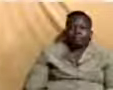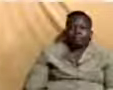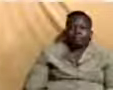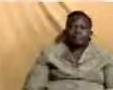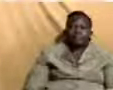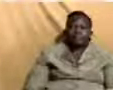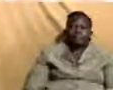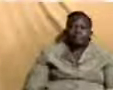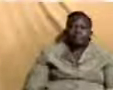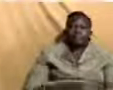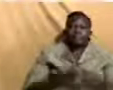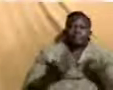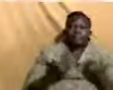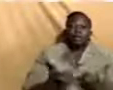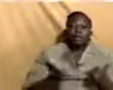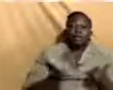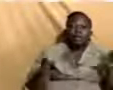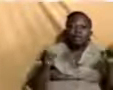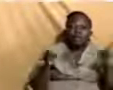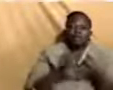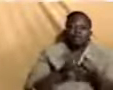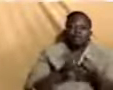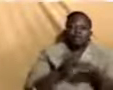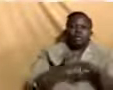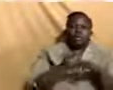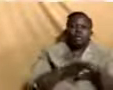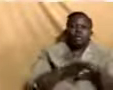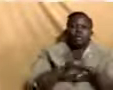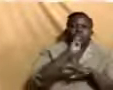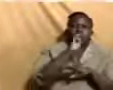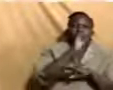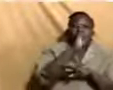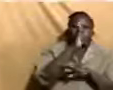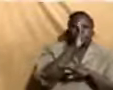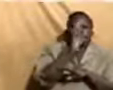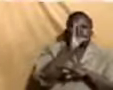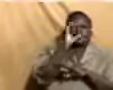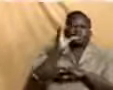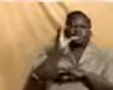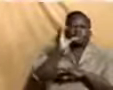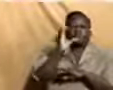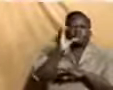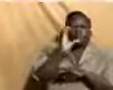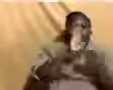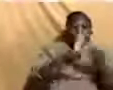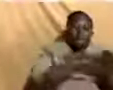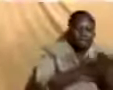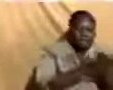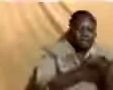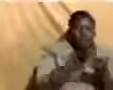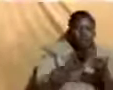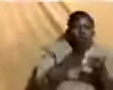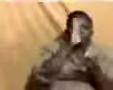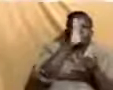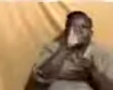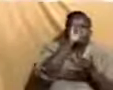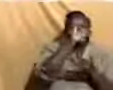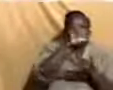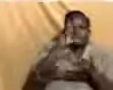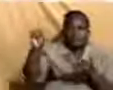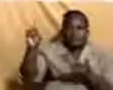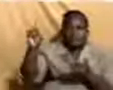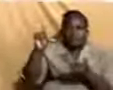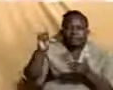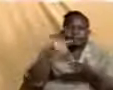I will now touch on very briefly on the IEBC petition of appeal, essentially on the issue